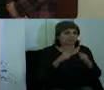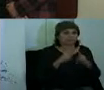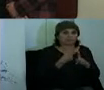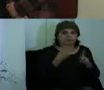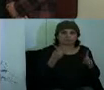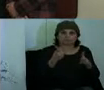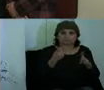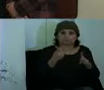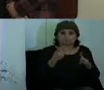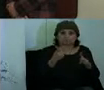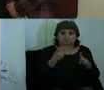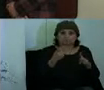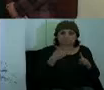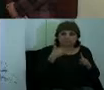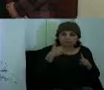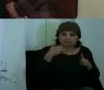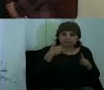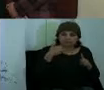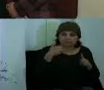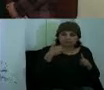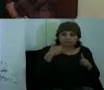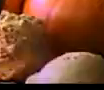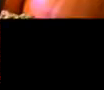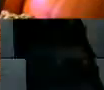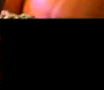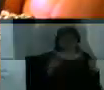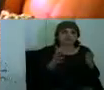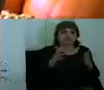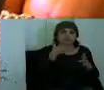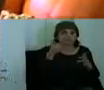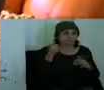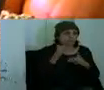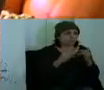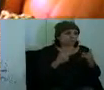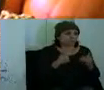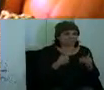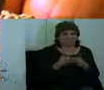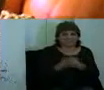an elder, although she's not that much older than us,